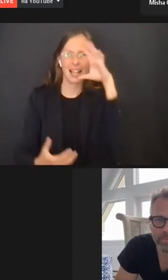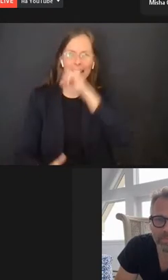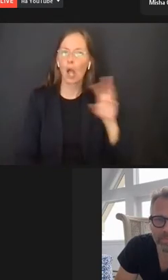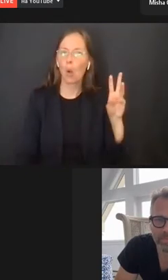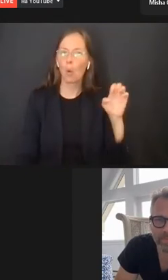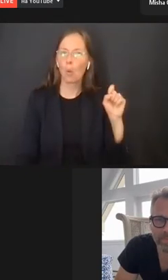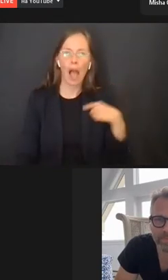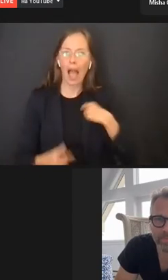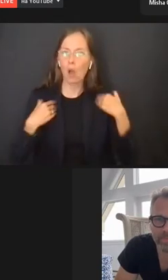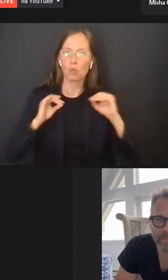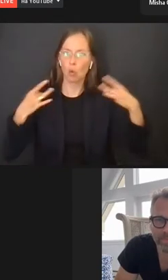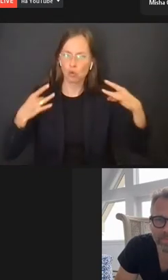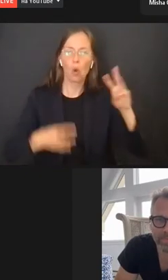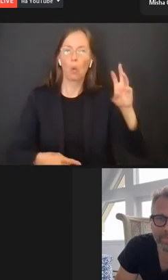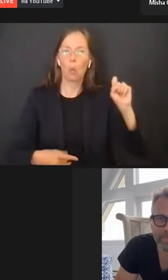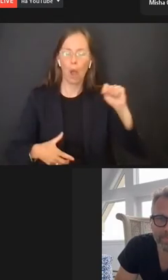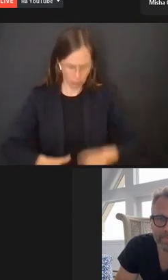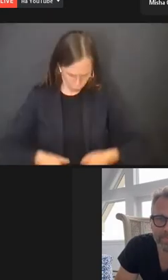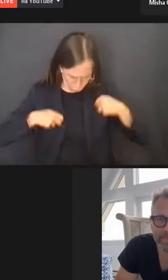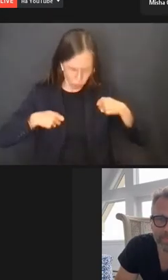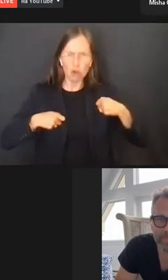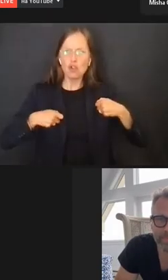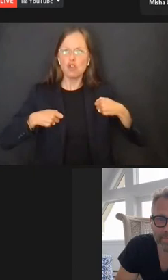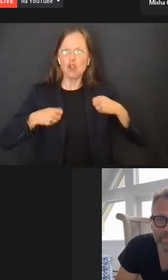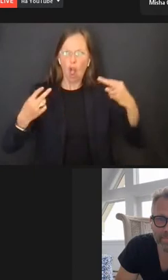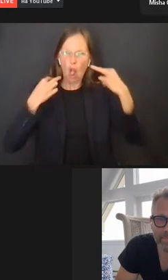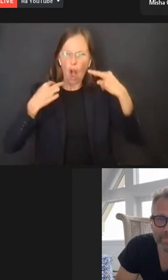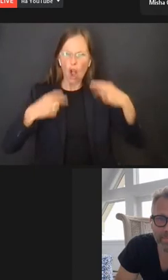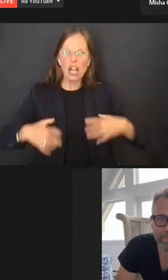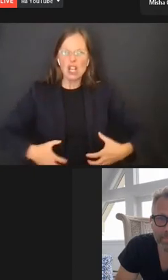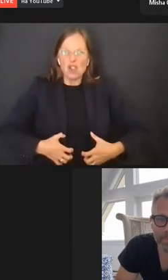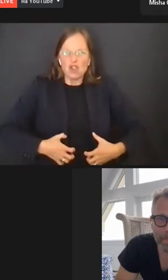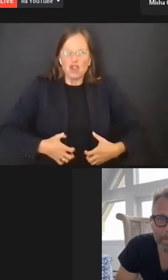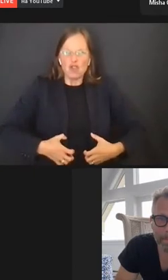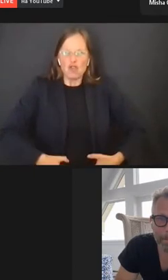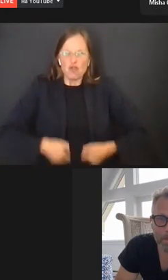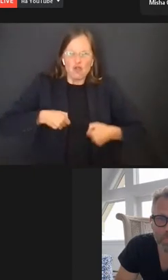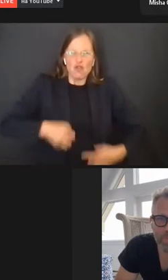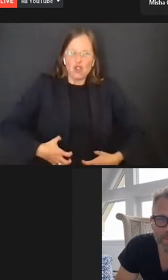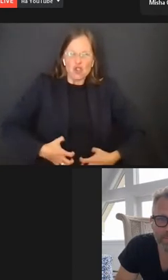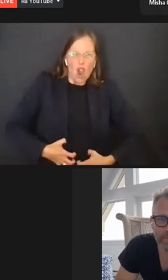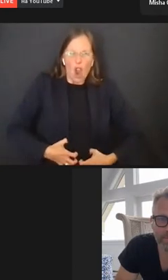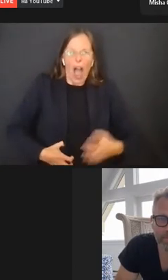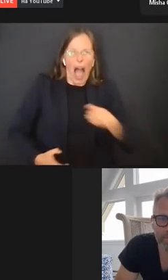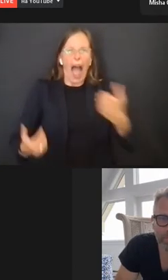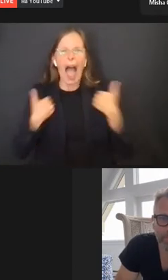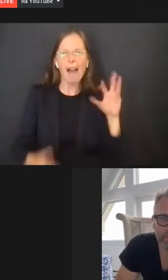West lifted up his shirt, and he was like, look, Dad. And he's flexing his muscles. He's like, I have a six